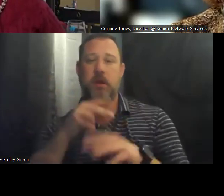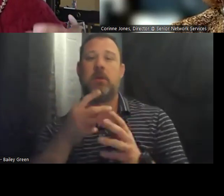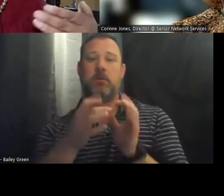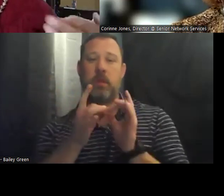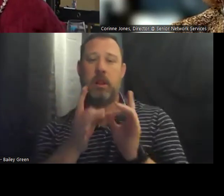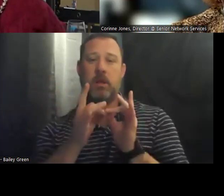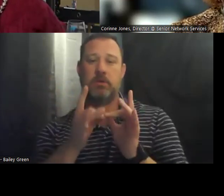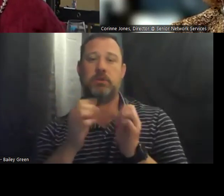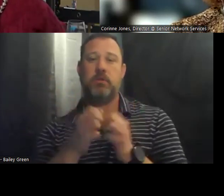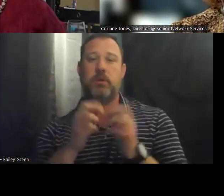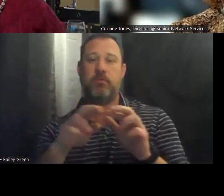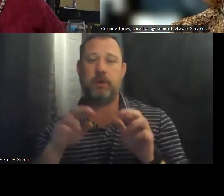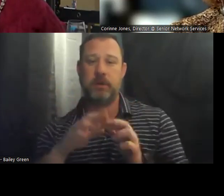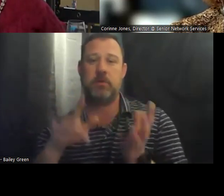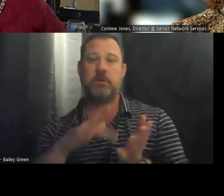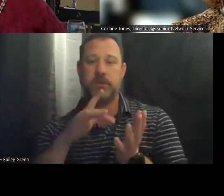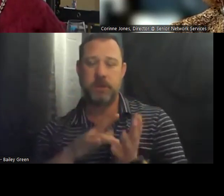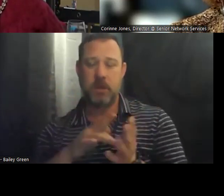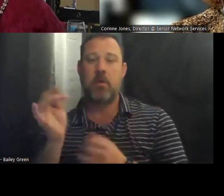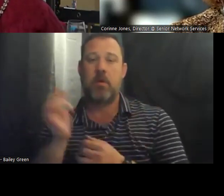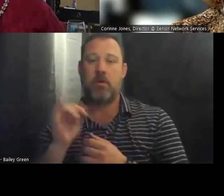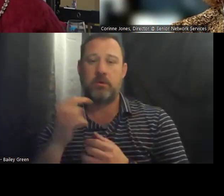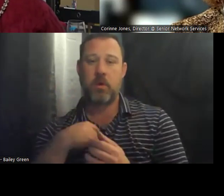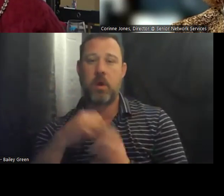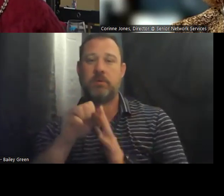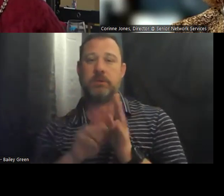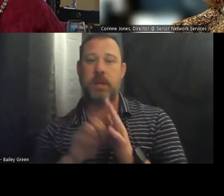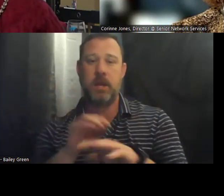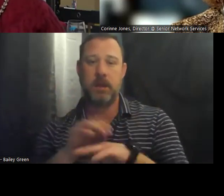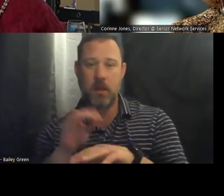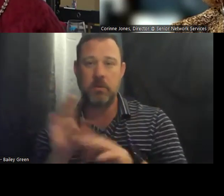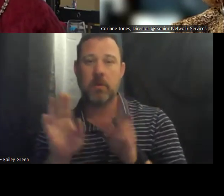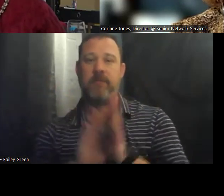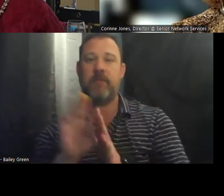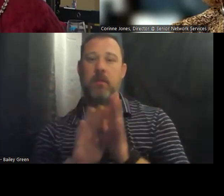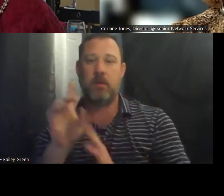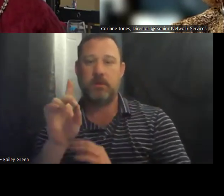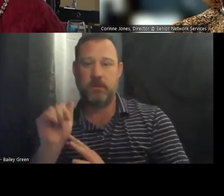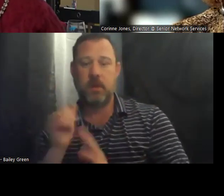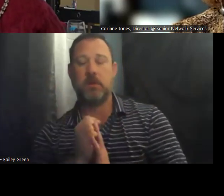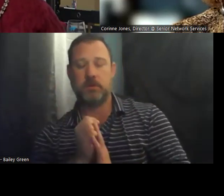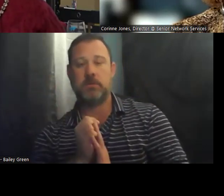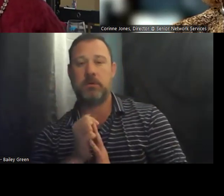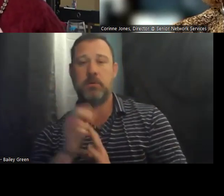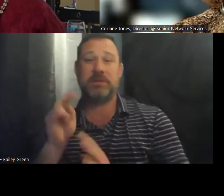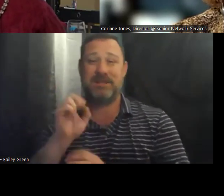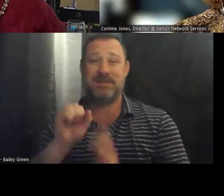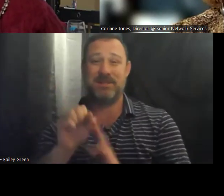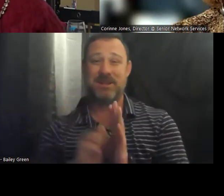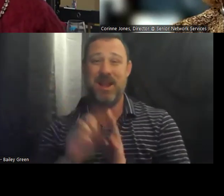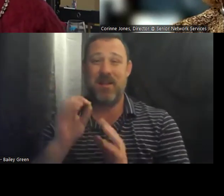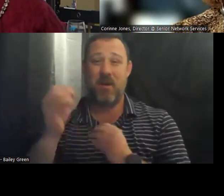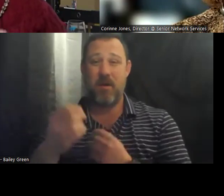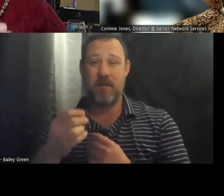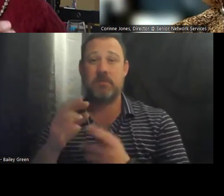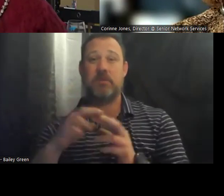relationship with our regional center as well as our state council on developmental disabilities. Our North State office, the Far Northern